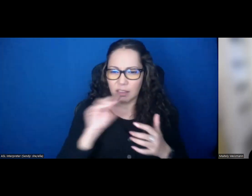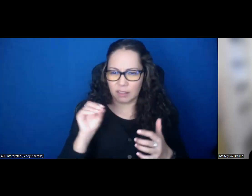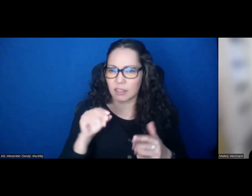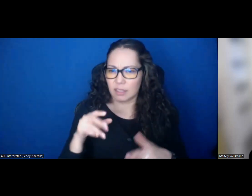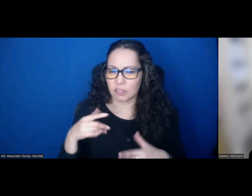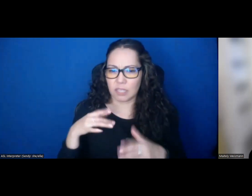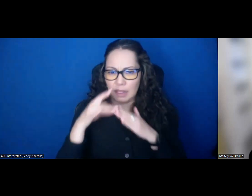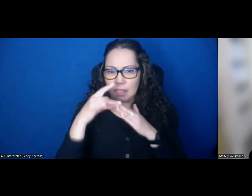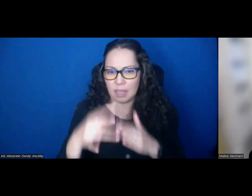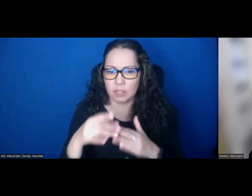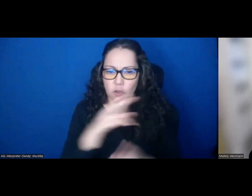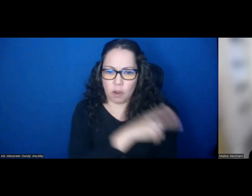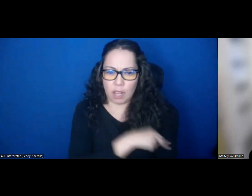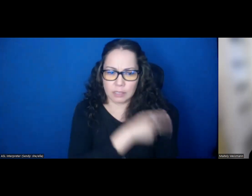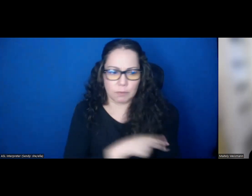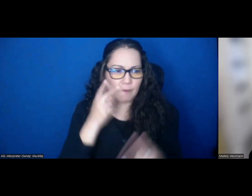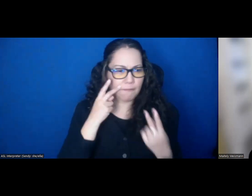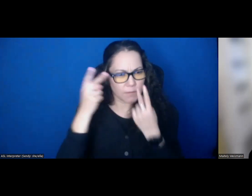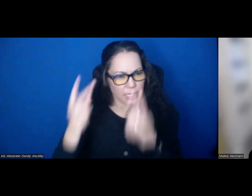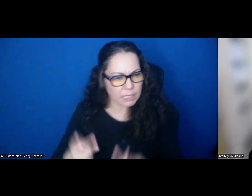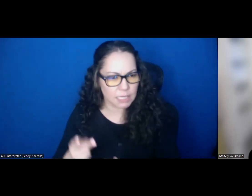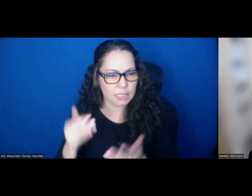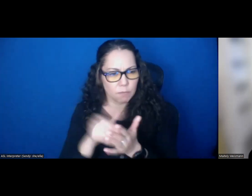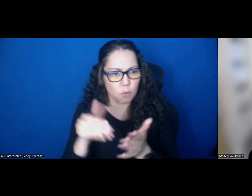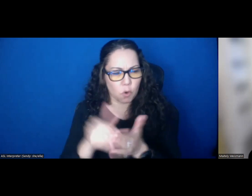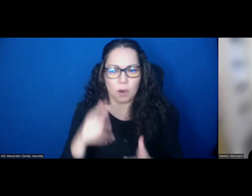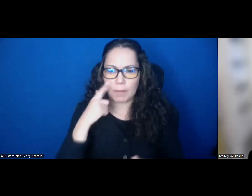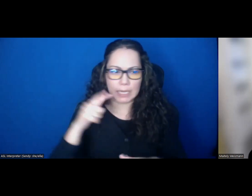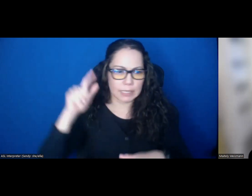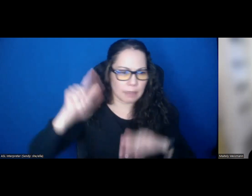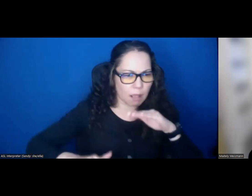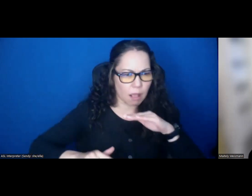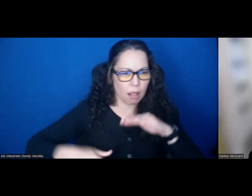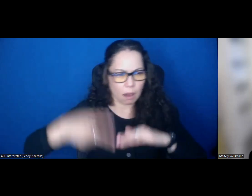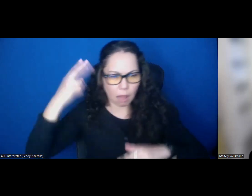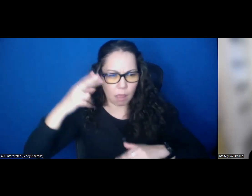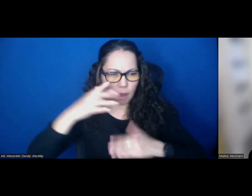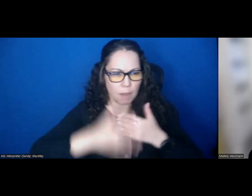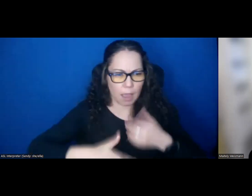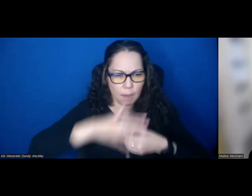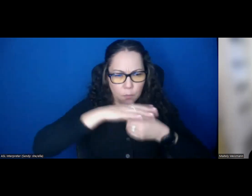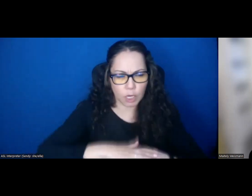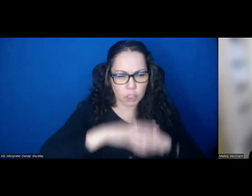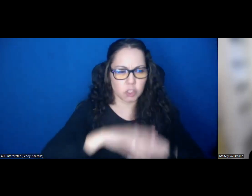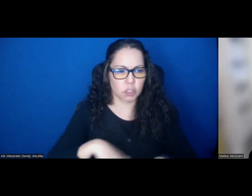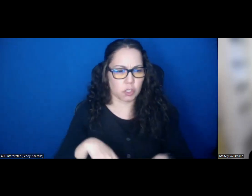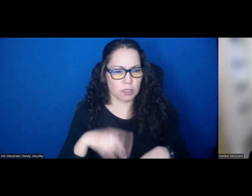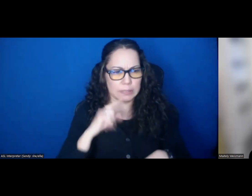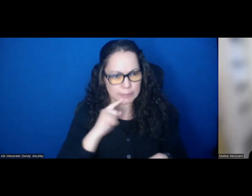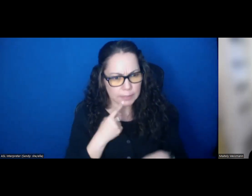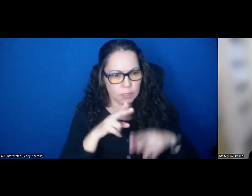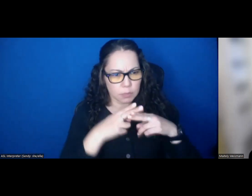visits, which soon increased for unusually high or low blood pressure, severe weight loss, dehydration,